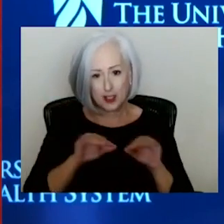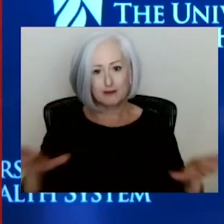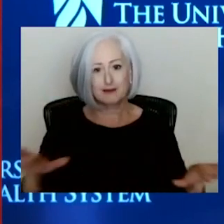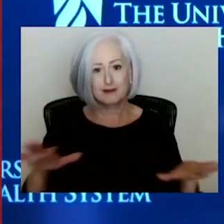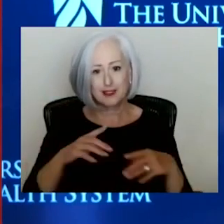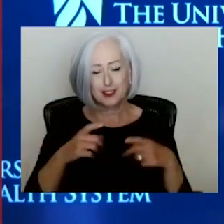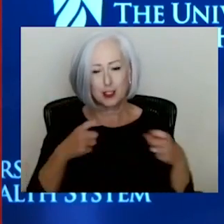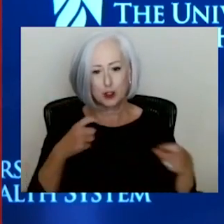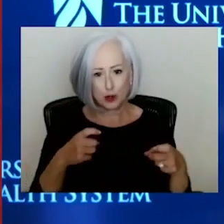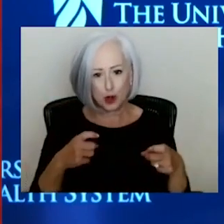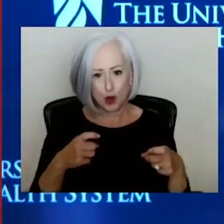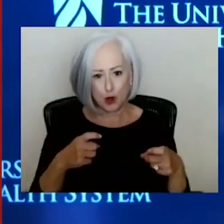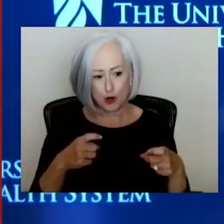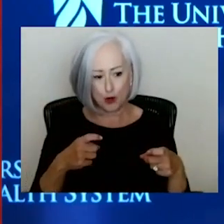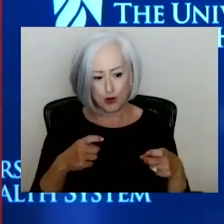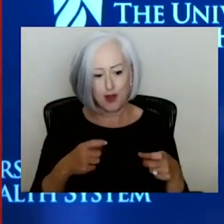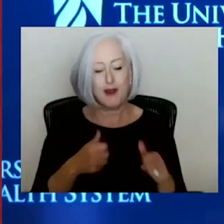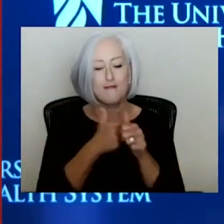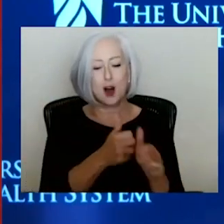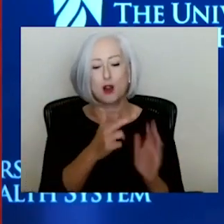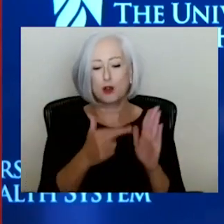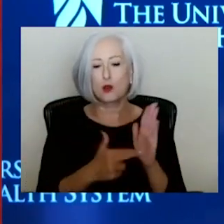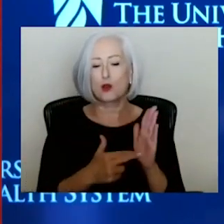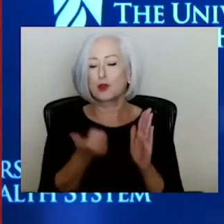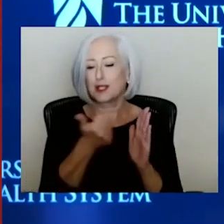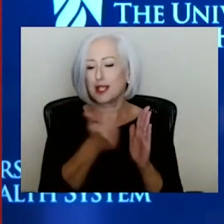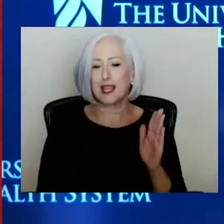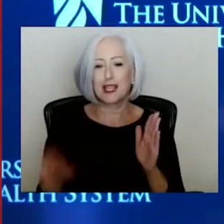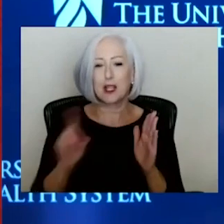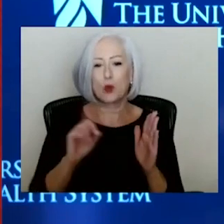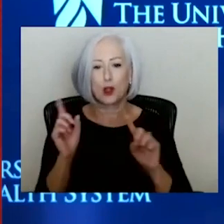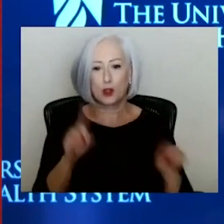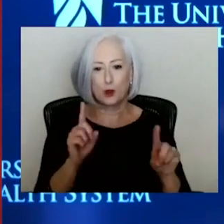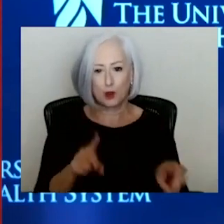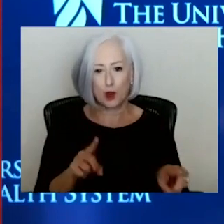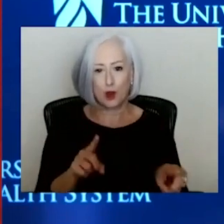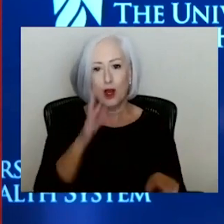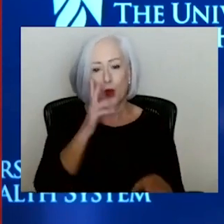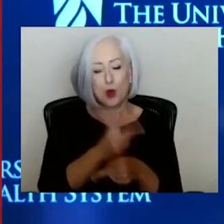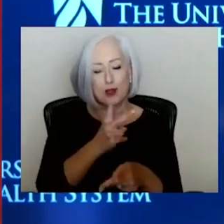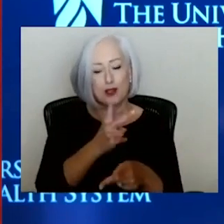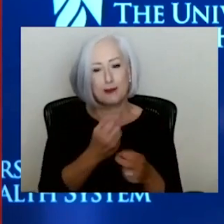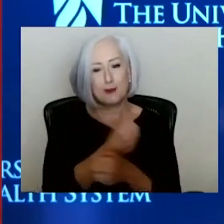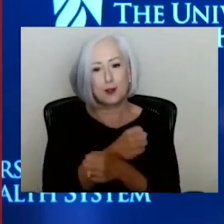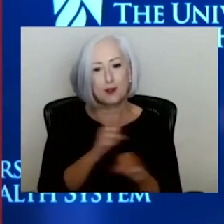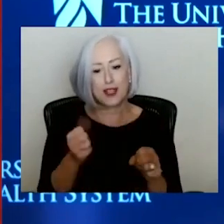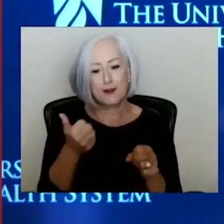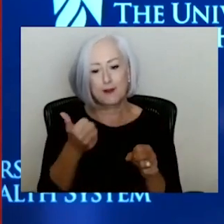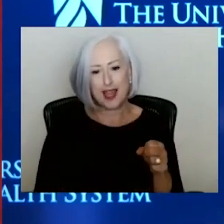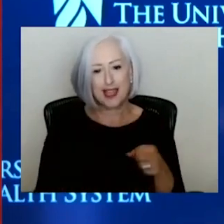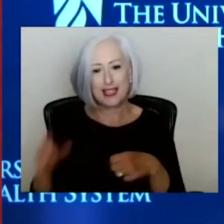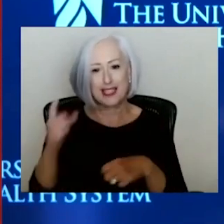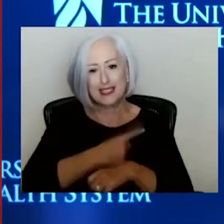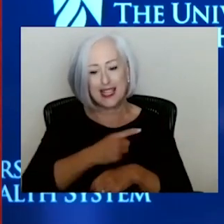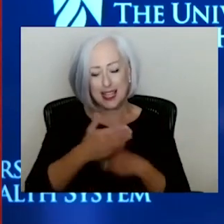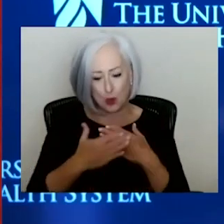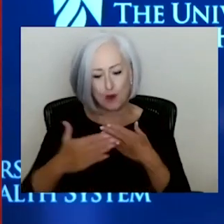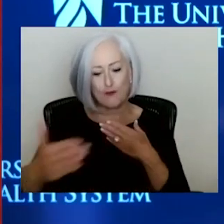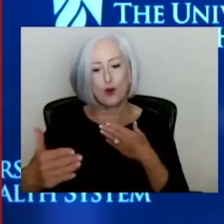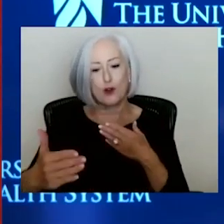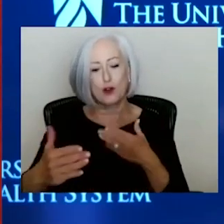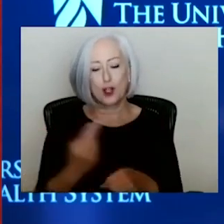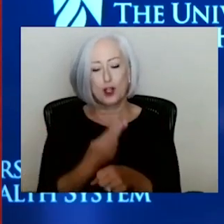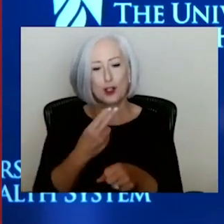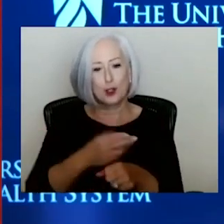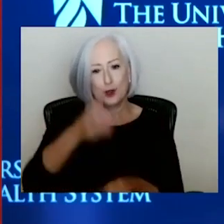travel with you wherever you go. And if they will continue to keep you safe every day going forward. if you use your own common sense